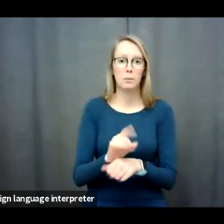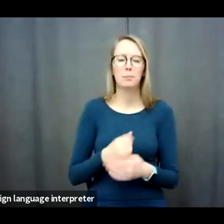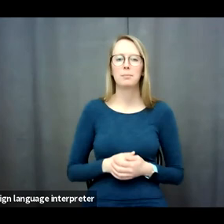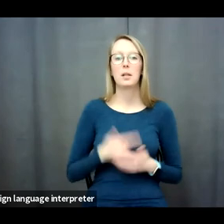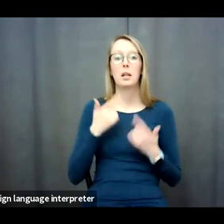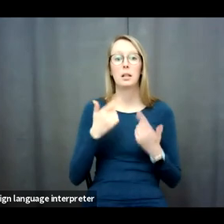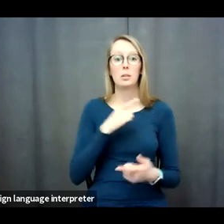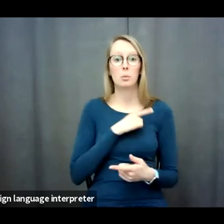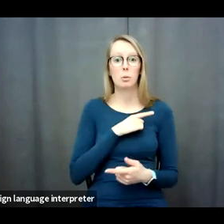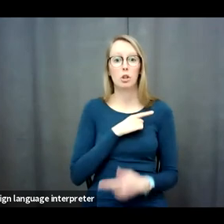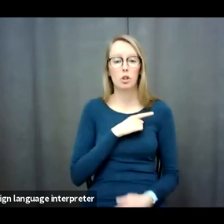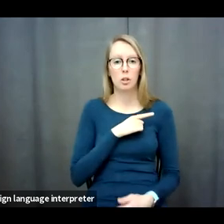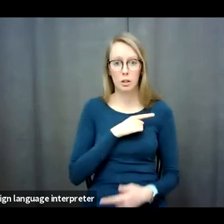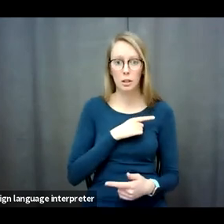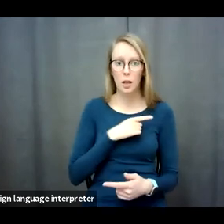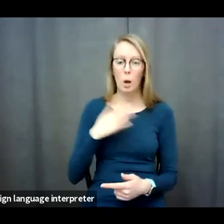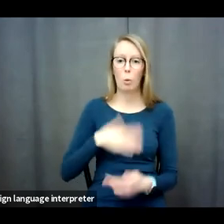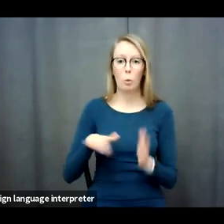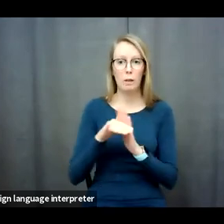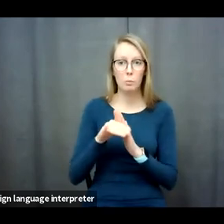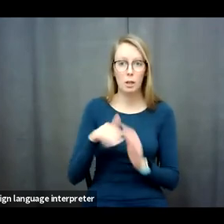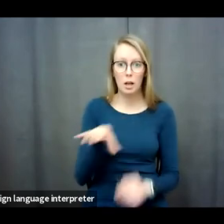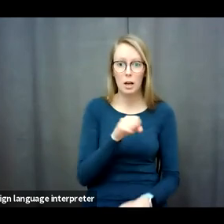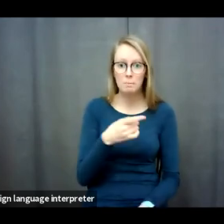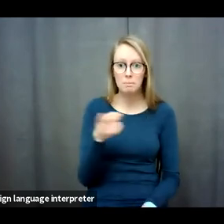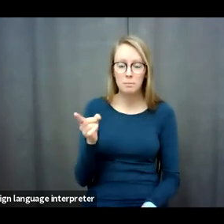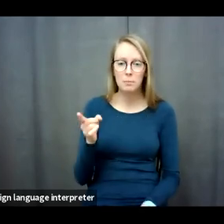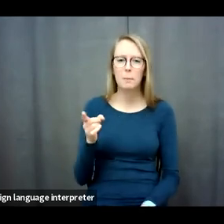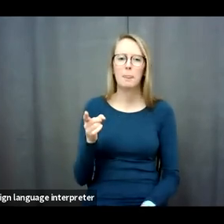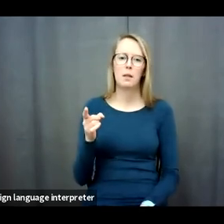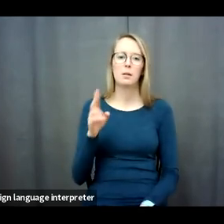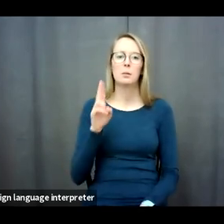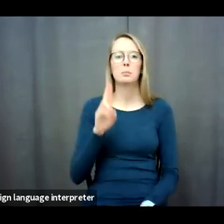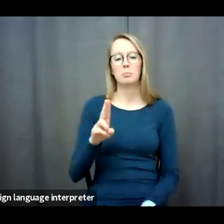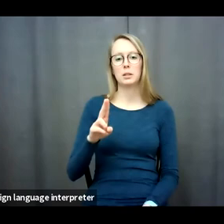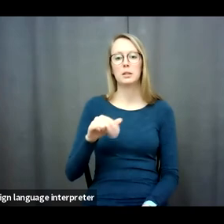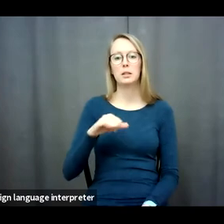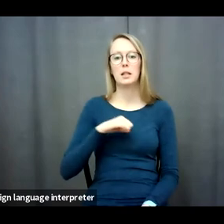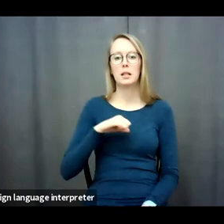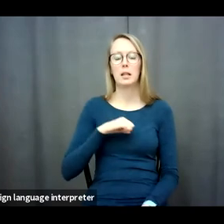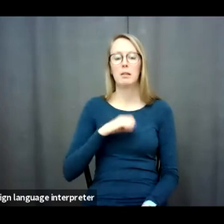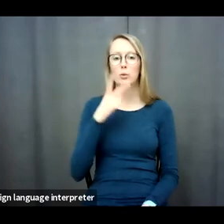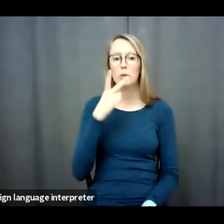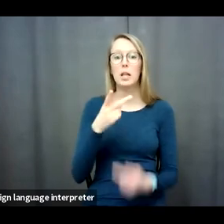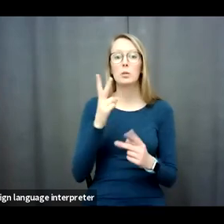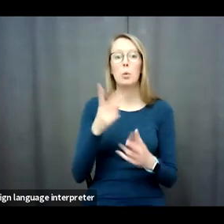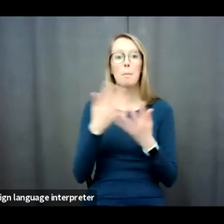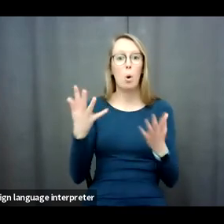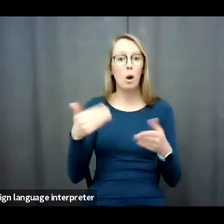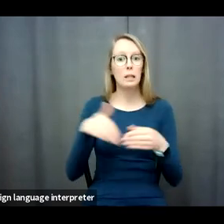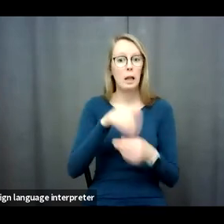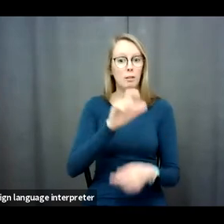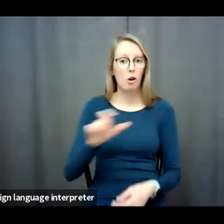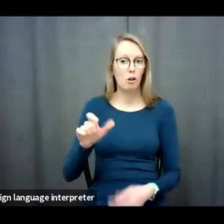much, Charlotte, and good afternoon, everyone. It's so nice to know that there are so many participants out